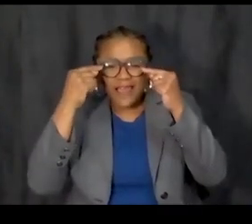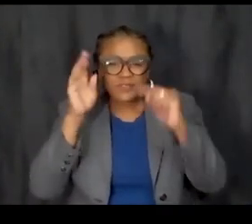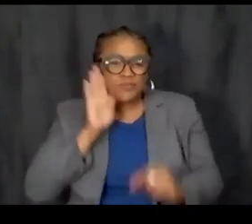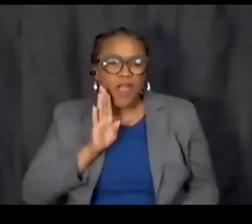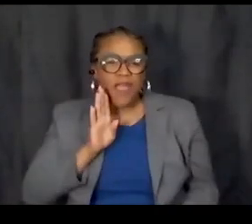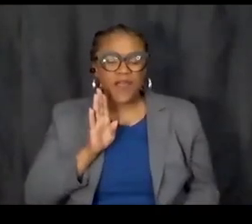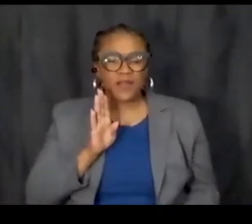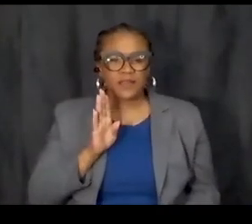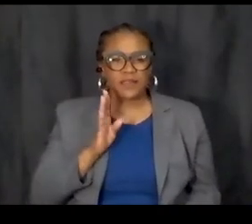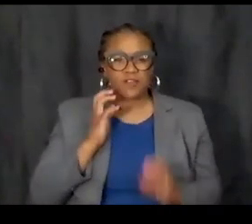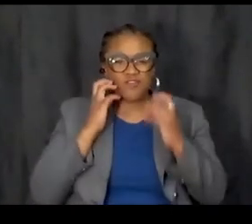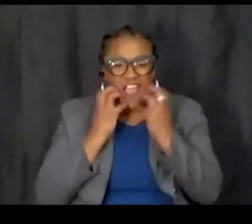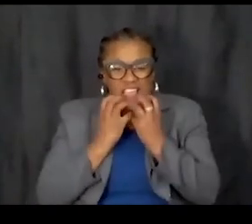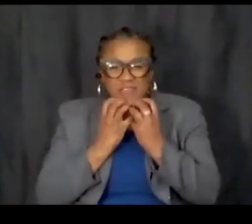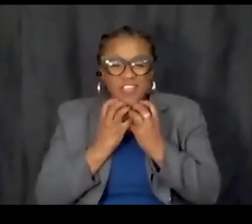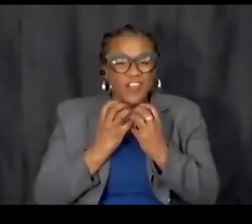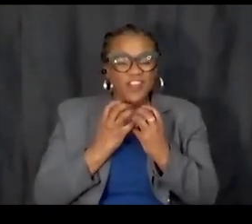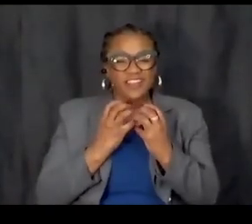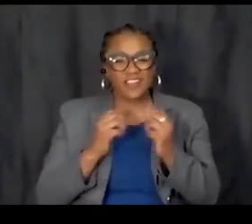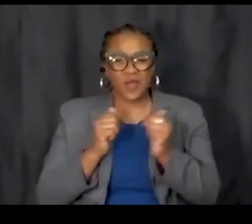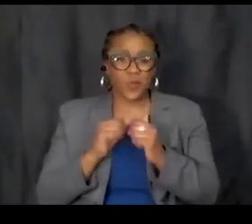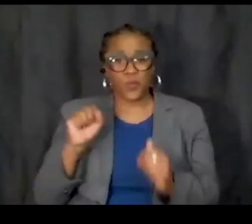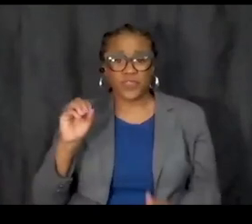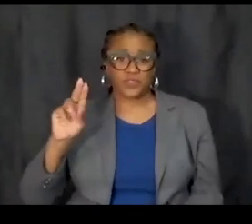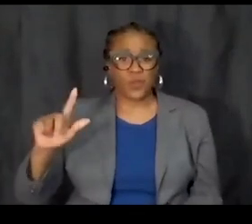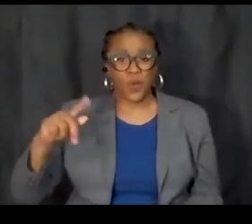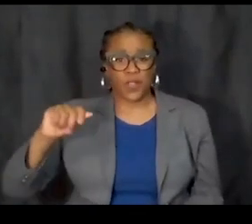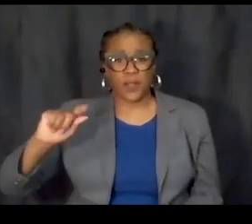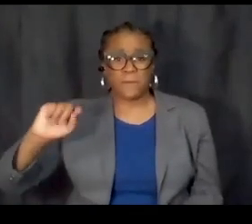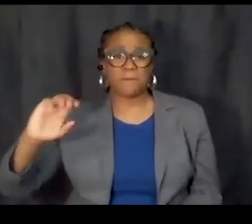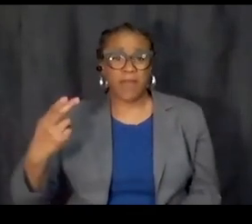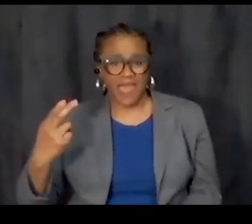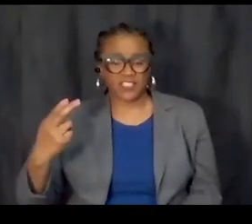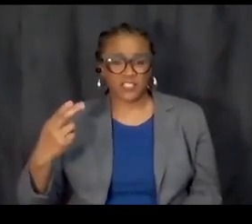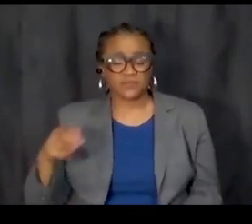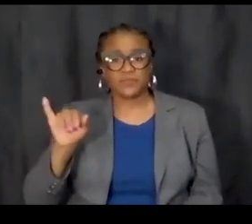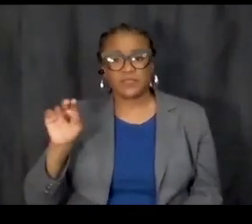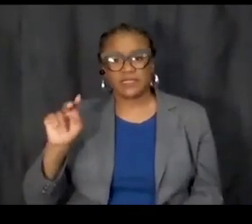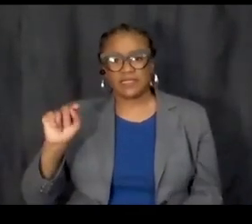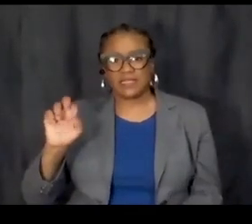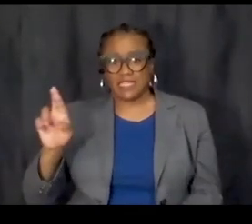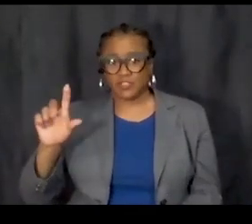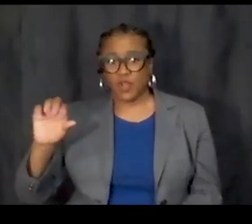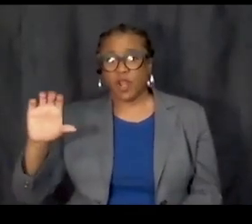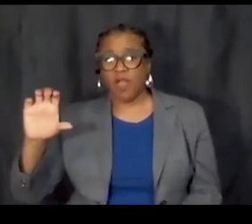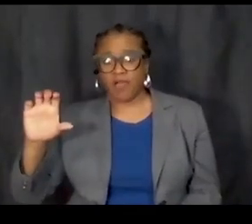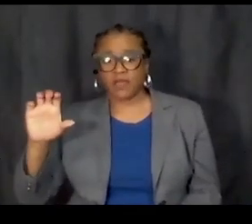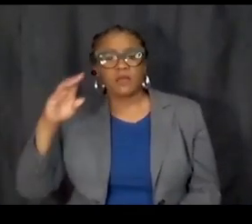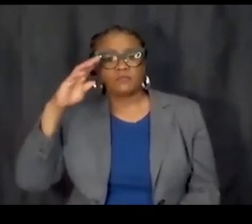have this ratty beard with a soul patch and shoulder length interlocked Black, brown, and maroon